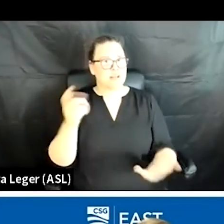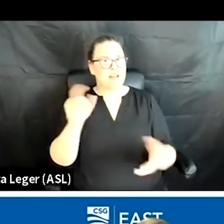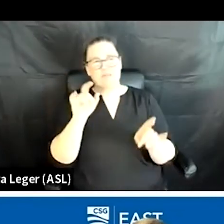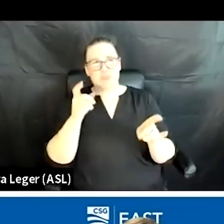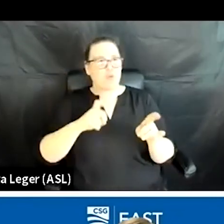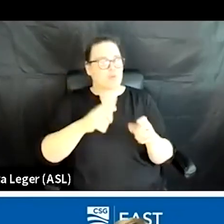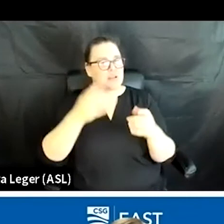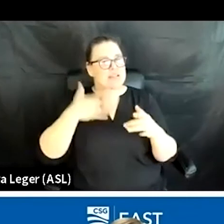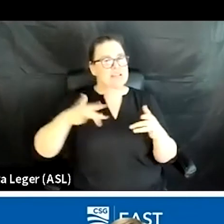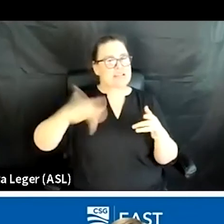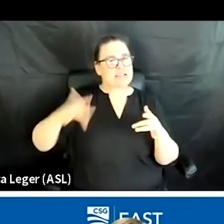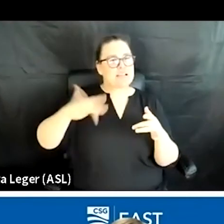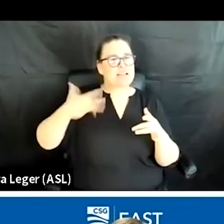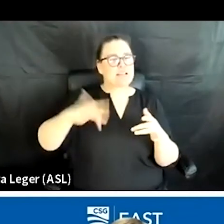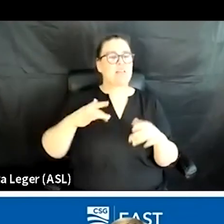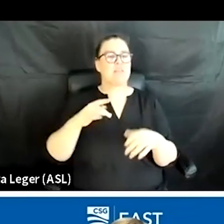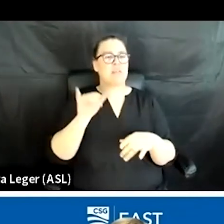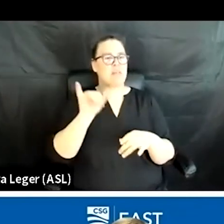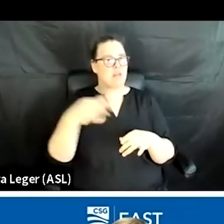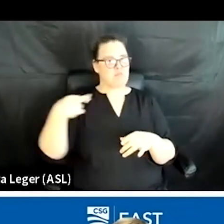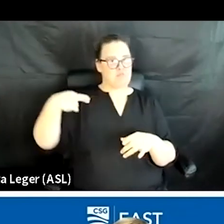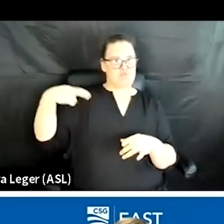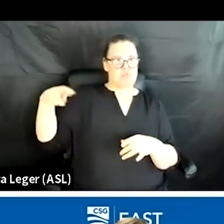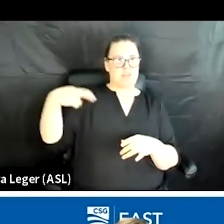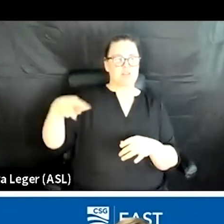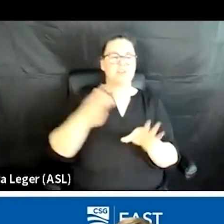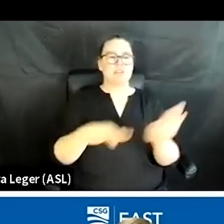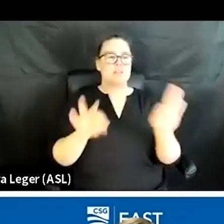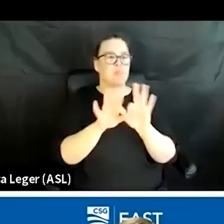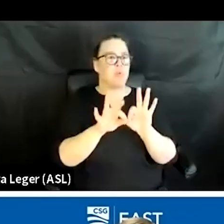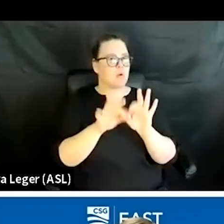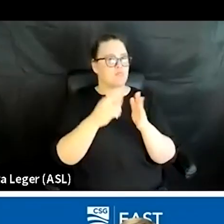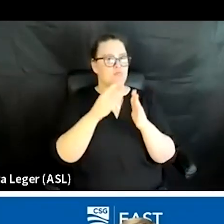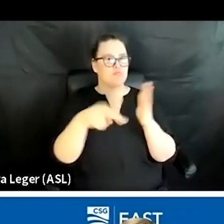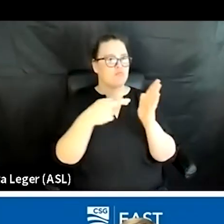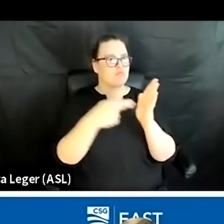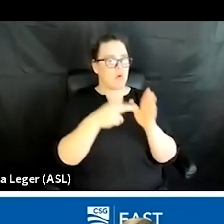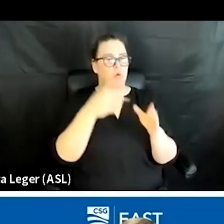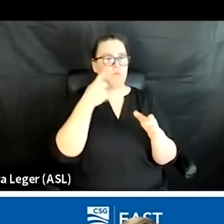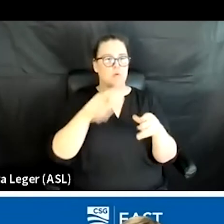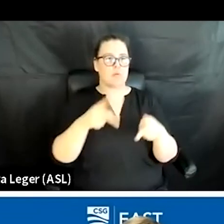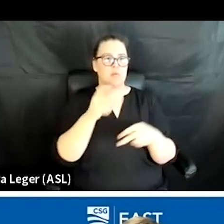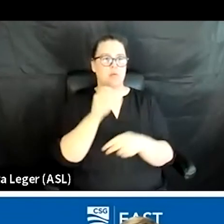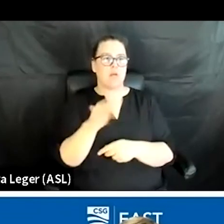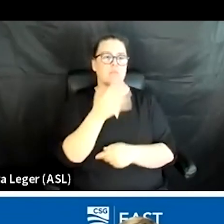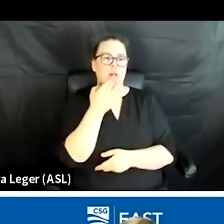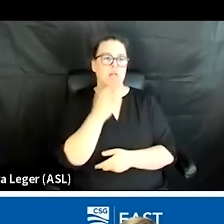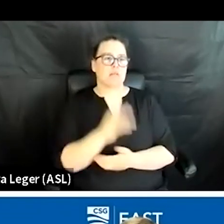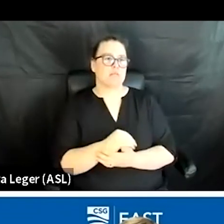sensitive to the fact that religion plays a very important role in the people of color in their